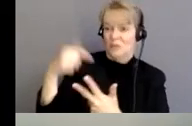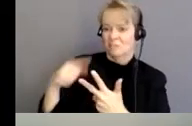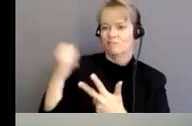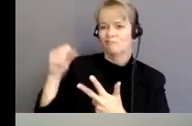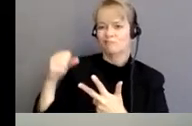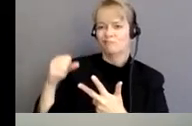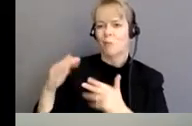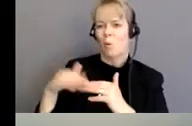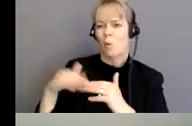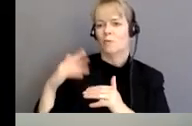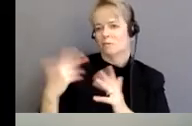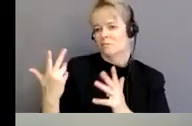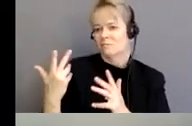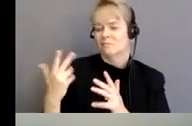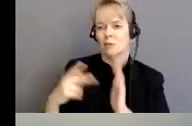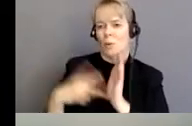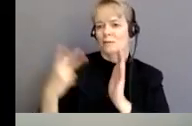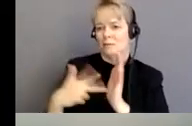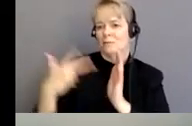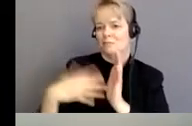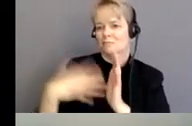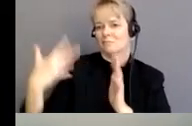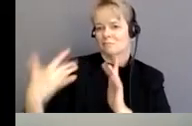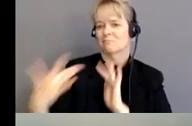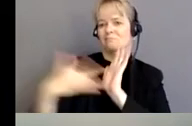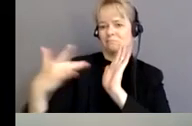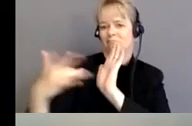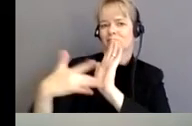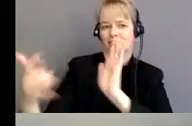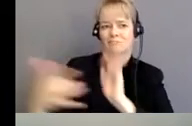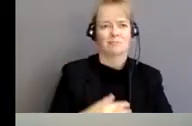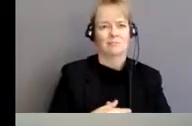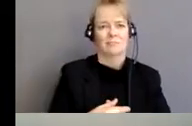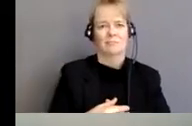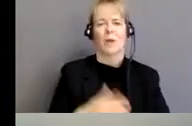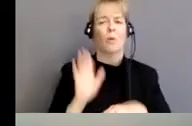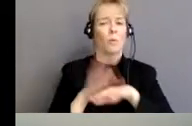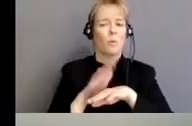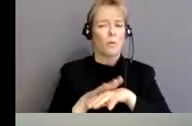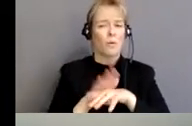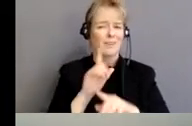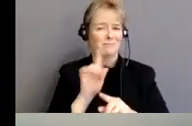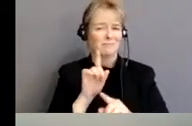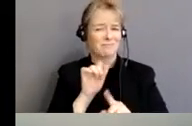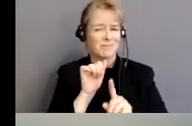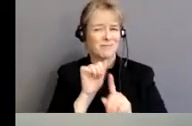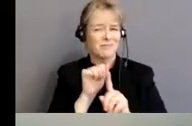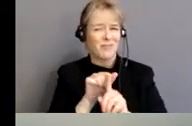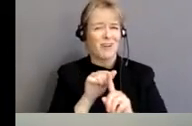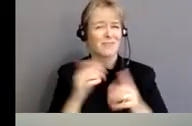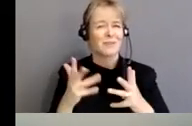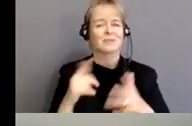signs of fraud, high pressure sales tactics. If you get a phone call or an email or text from somebody you don't know,